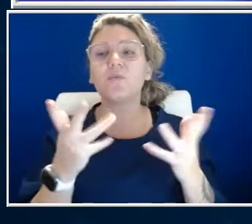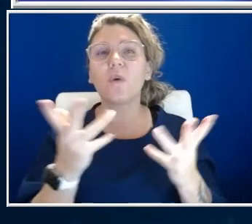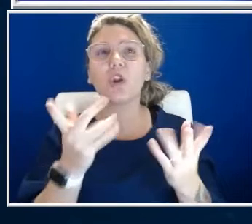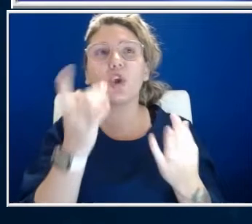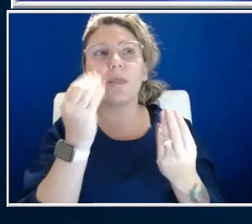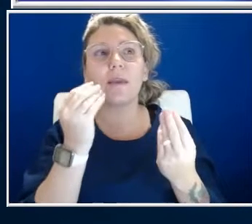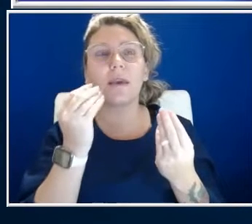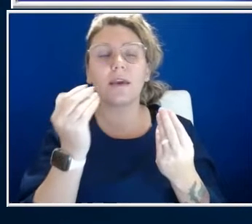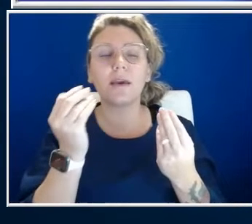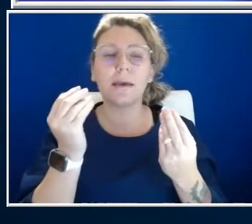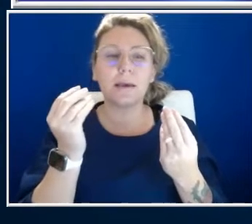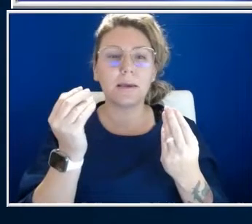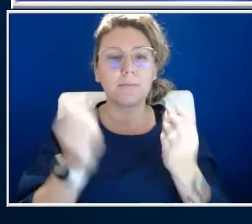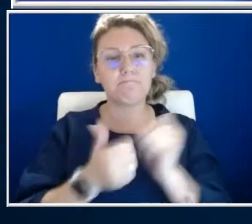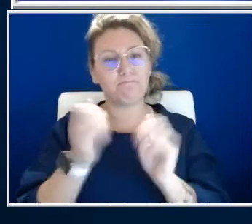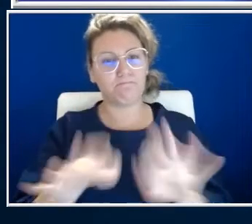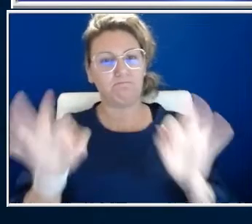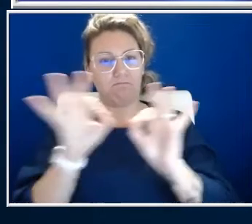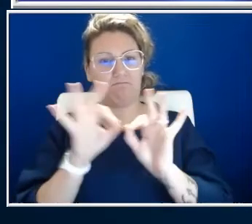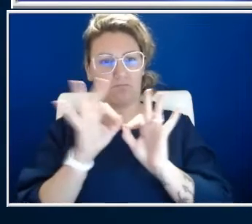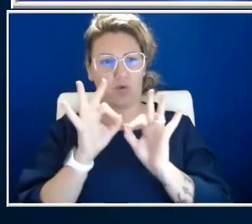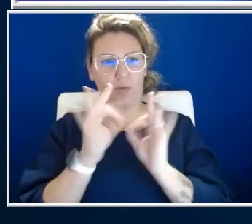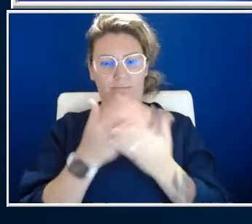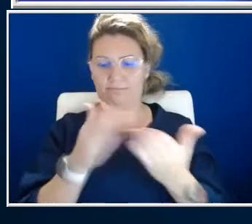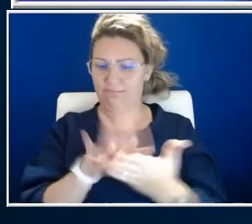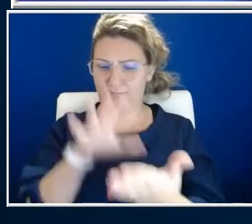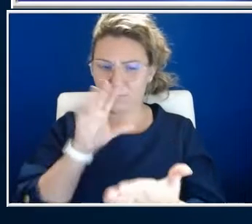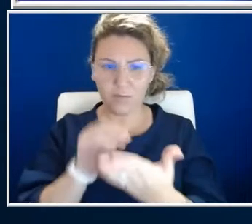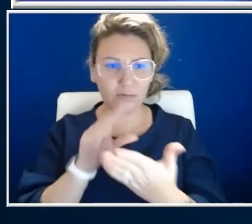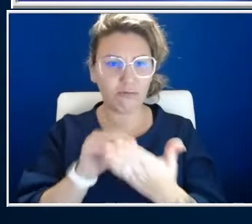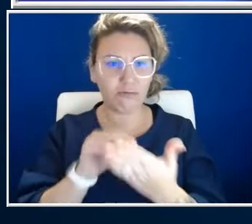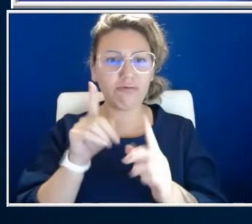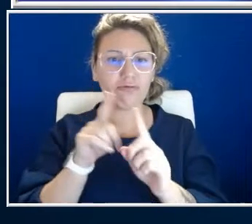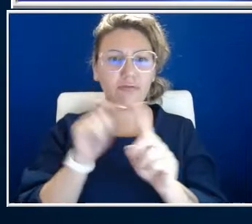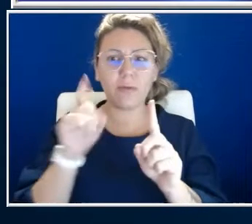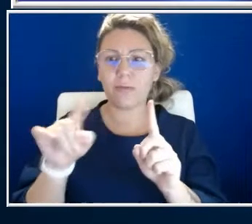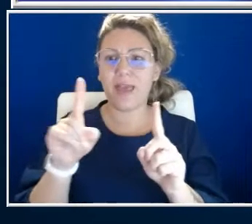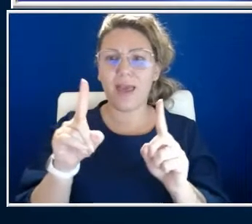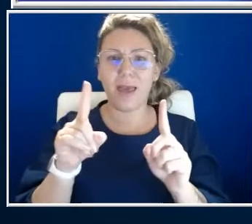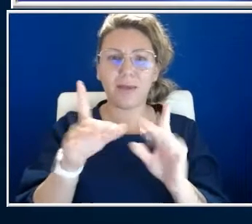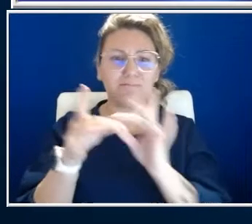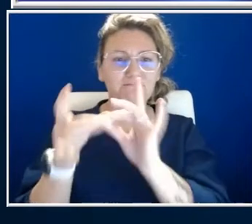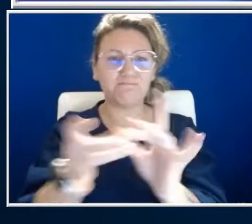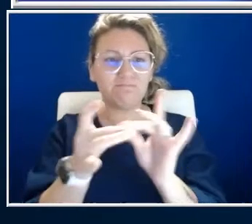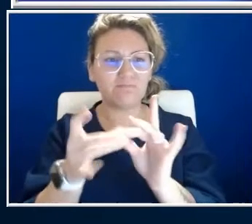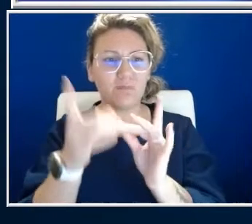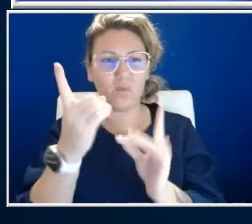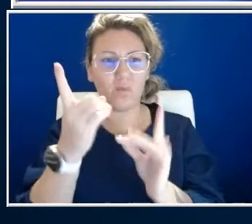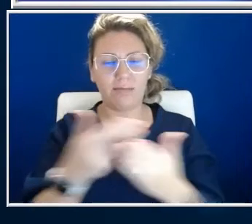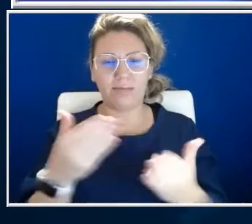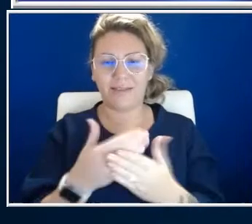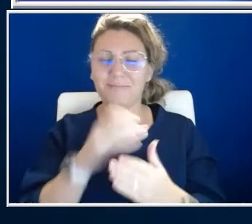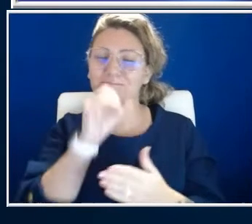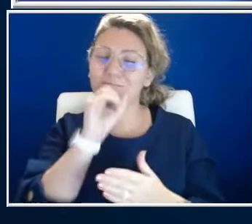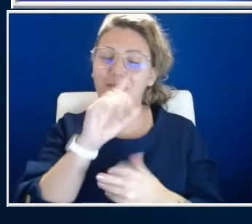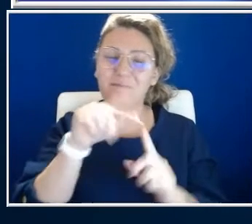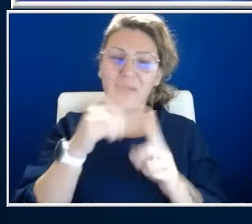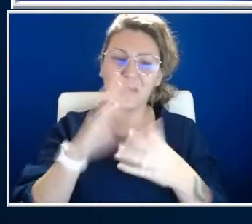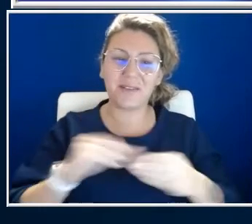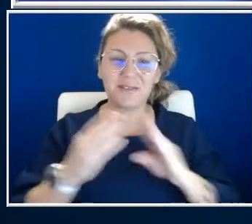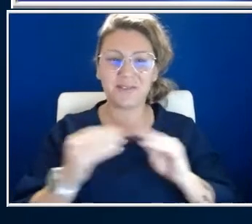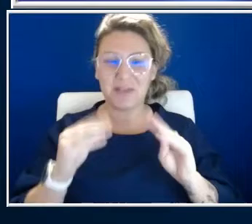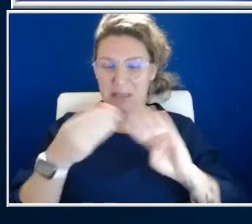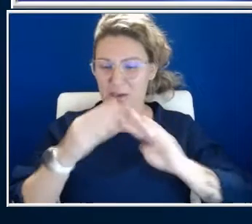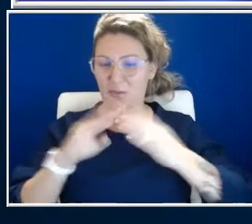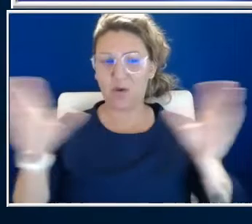biggest takeaways was this for just this collaboration? I mean, I think one thing that we love about this story is to see a community coming together